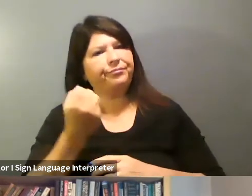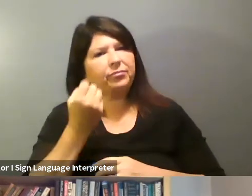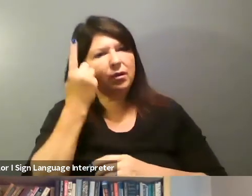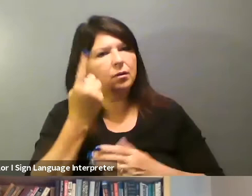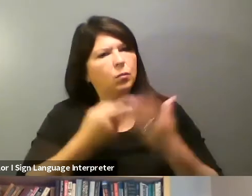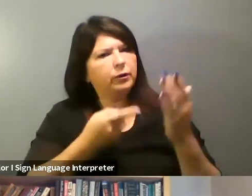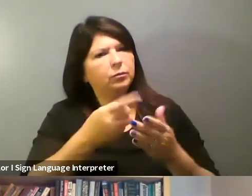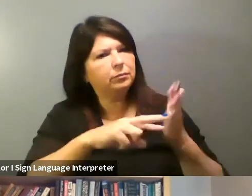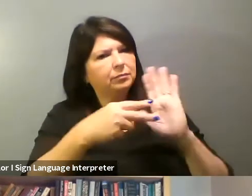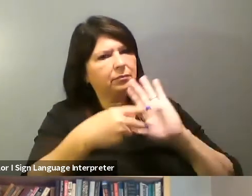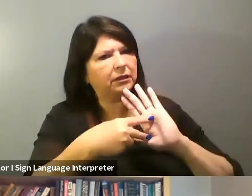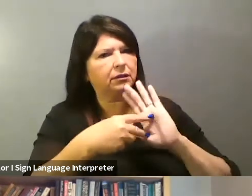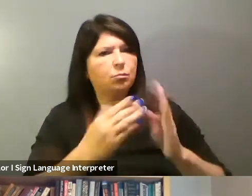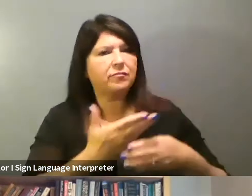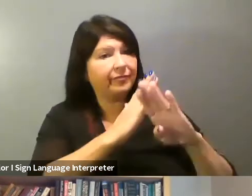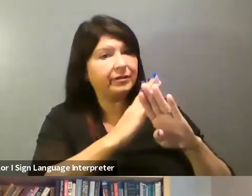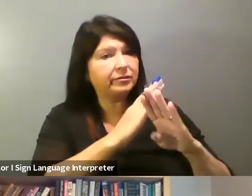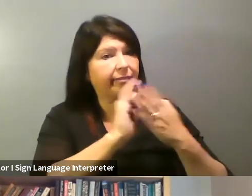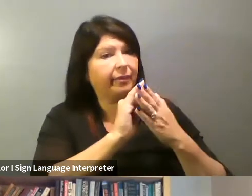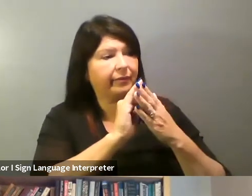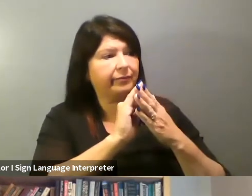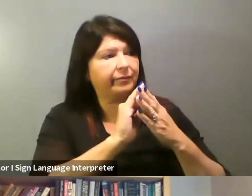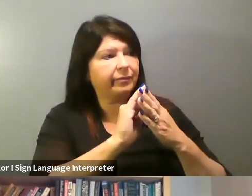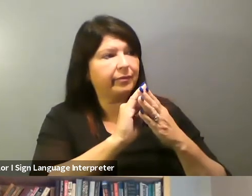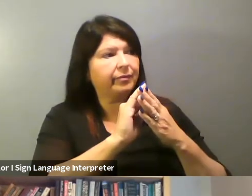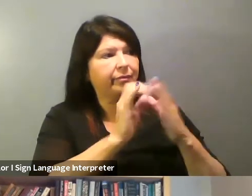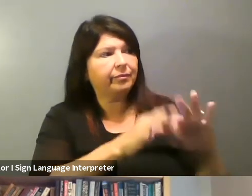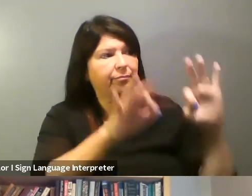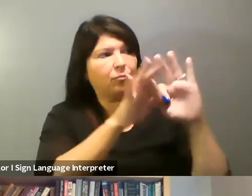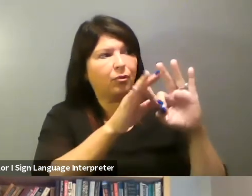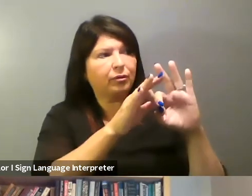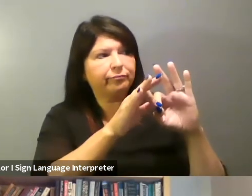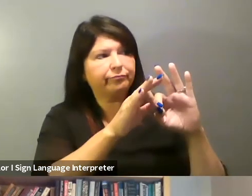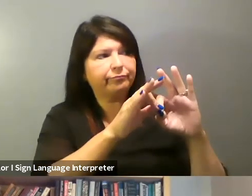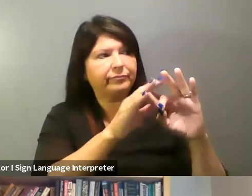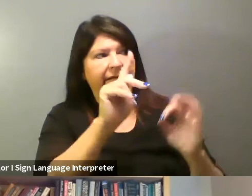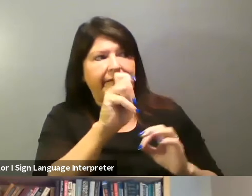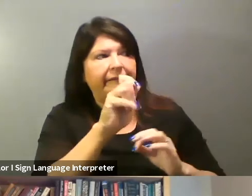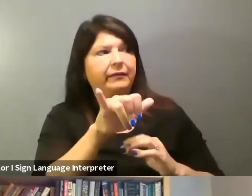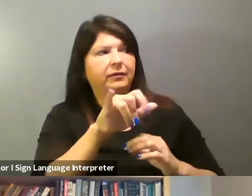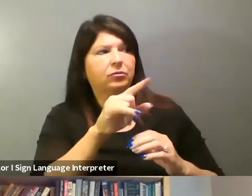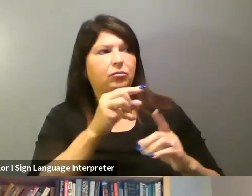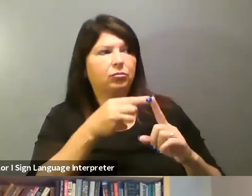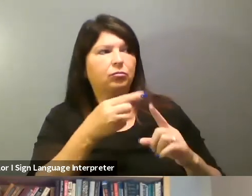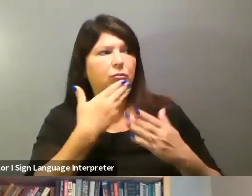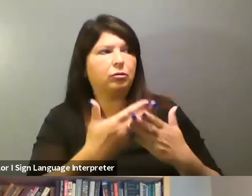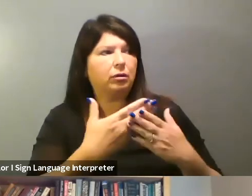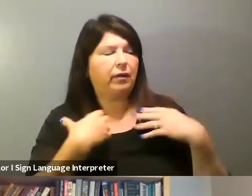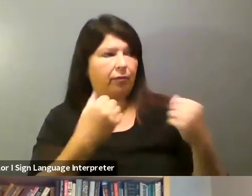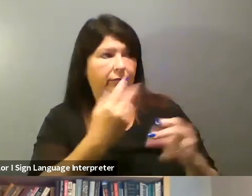prevention is the key, and education is the key to that as well too. And speaking about